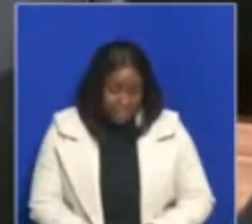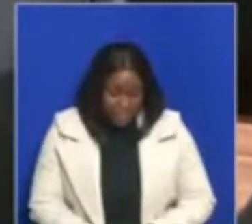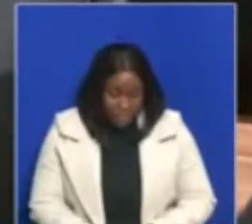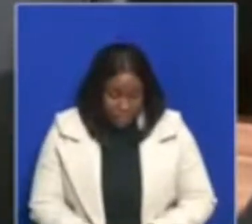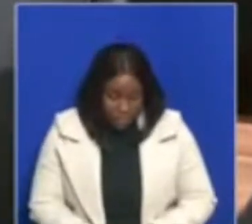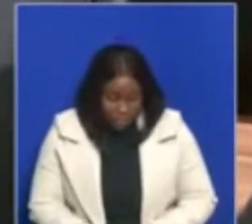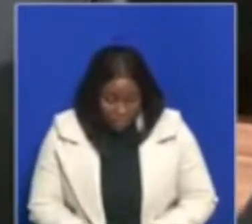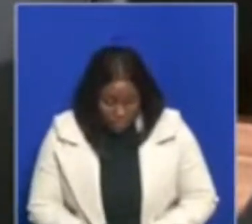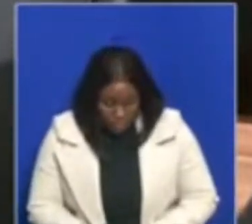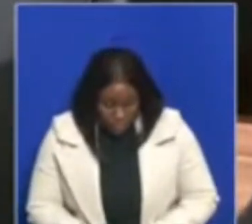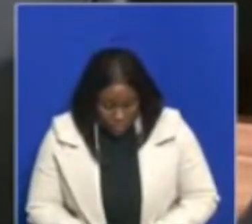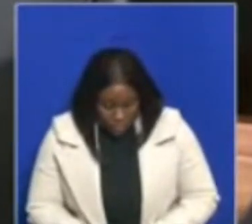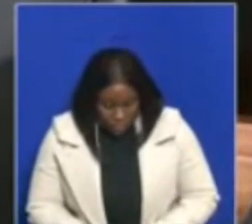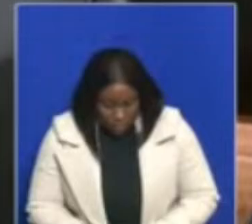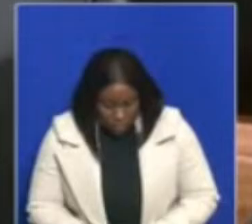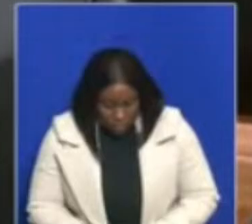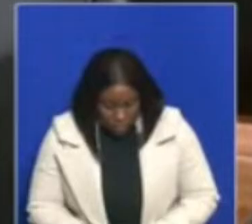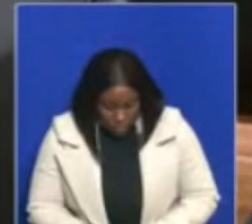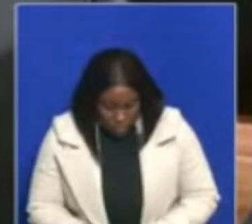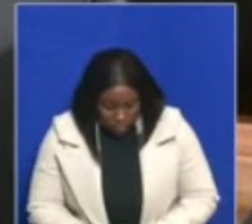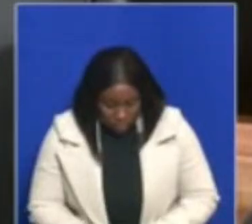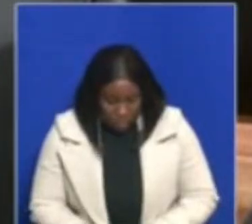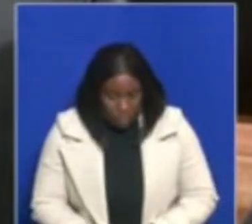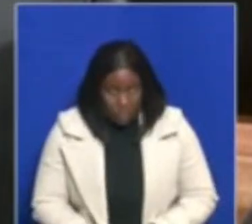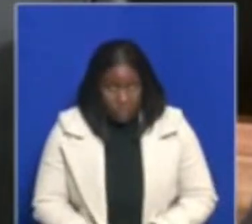If we move then to the next topic,